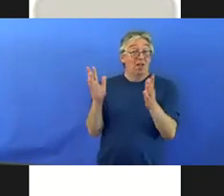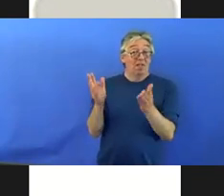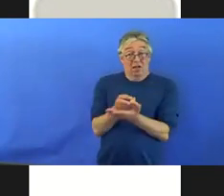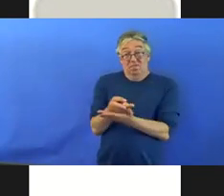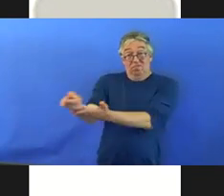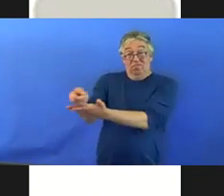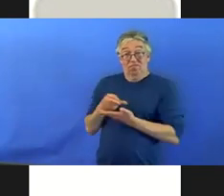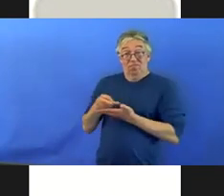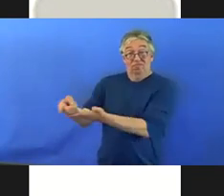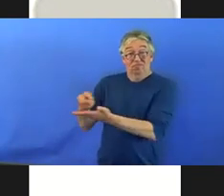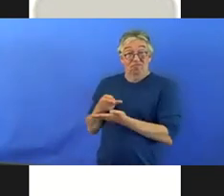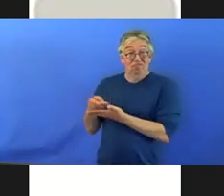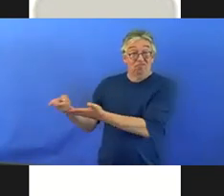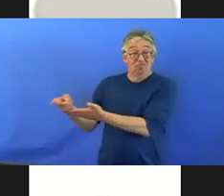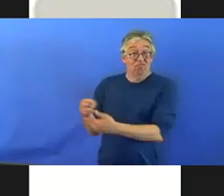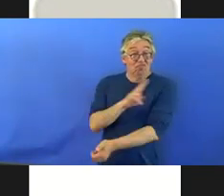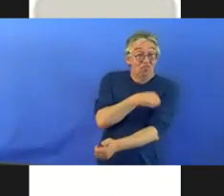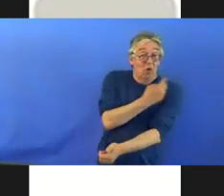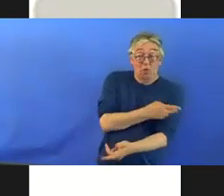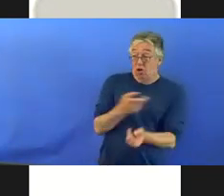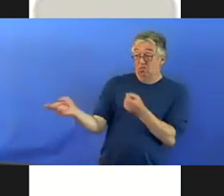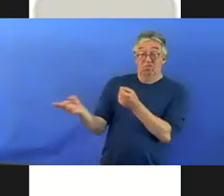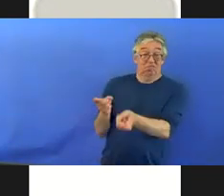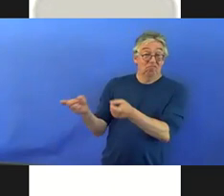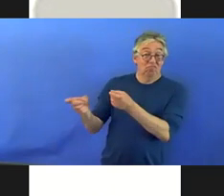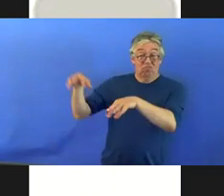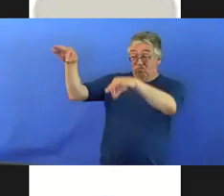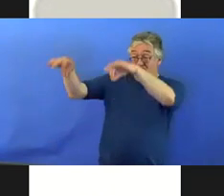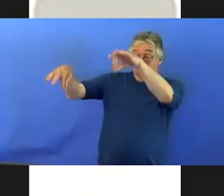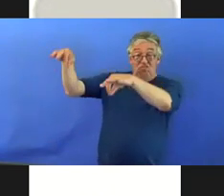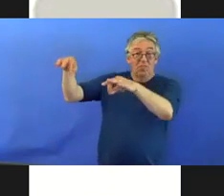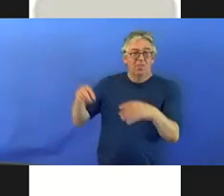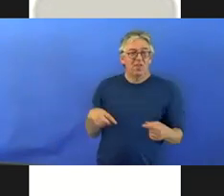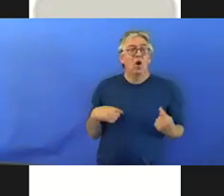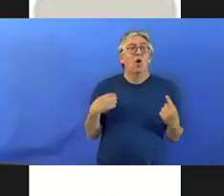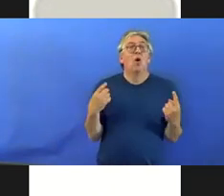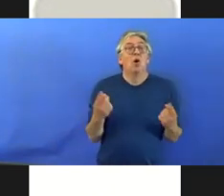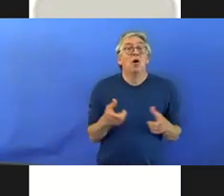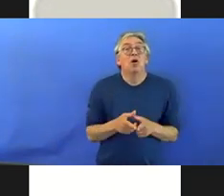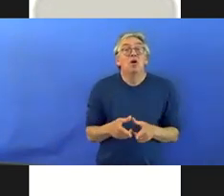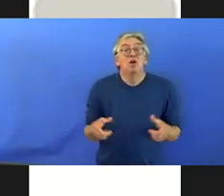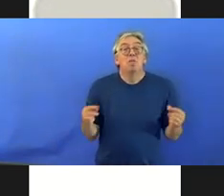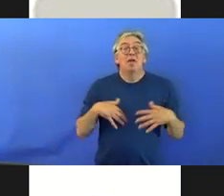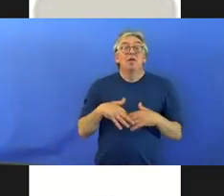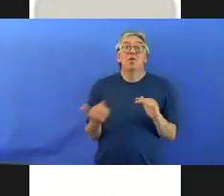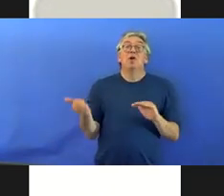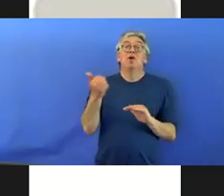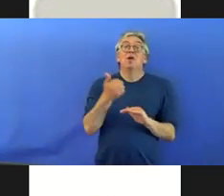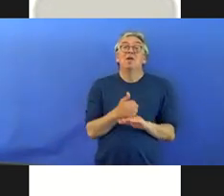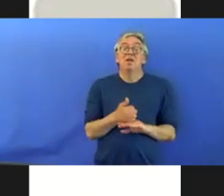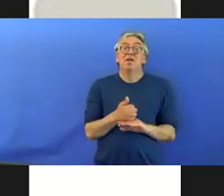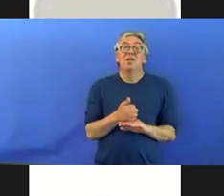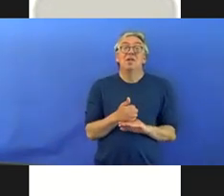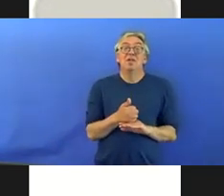controls. We have conducted a nationwide movement named Project for the Future